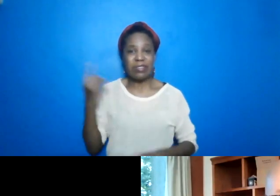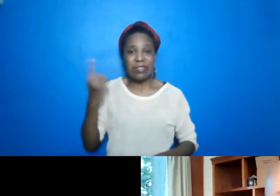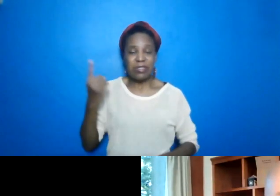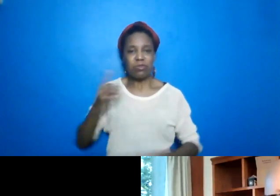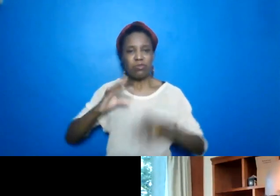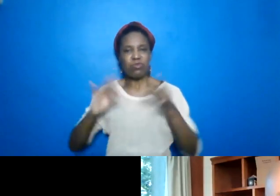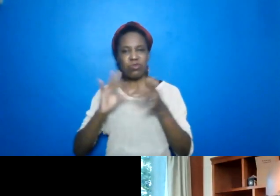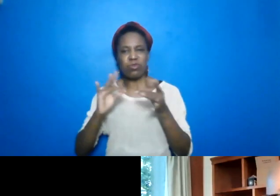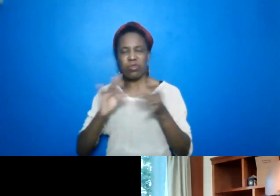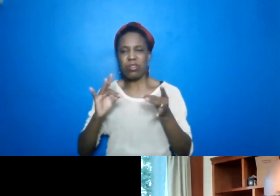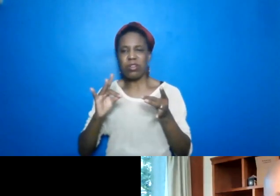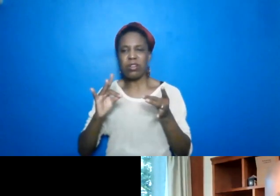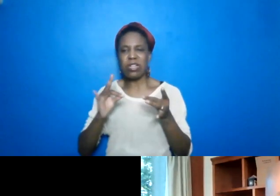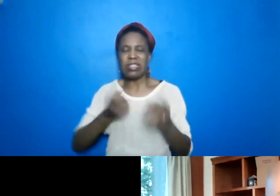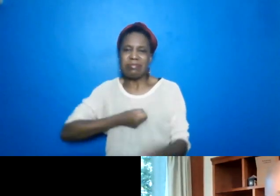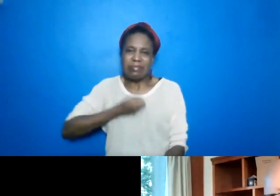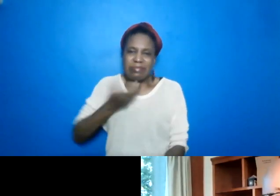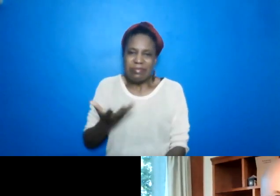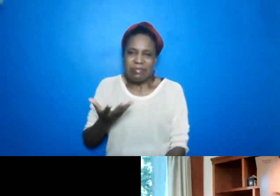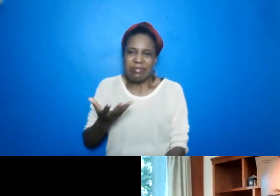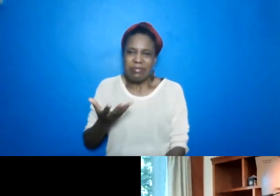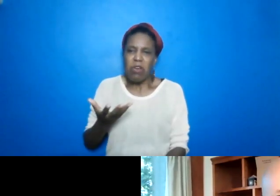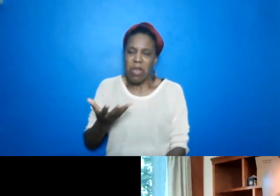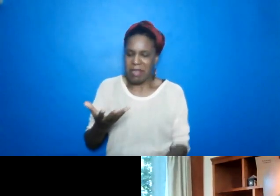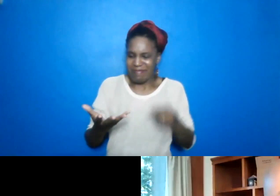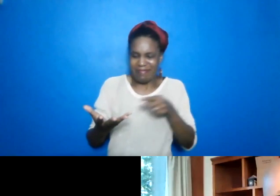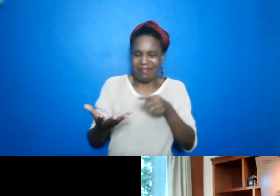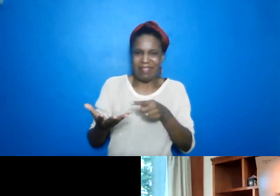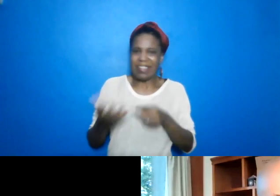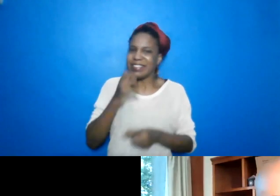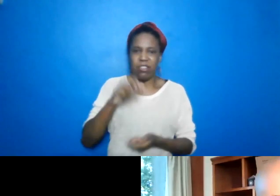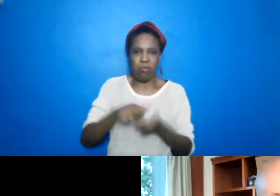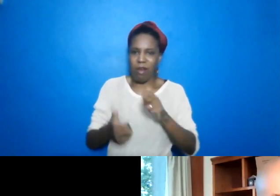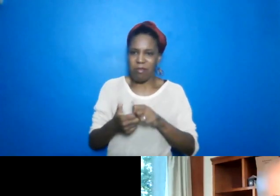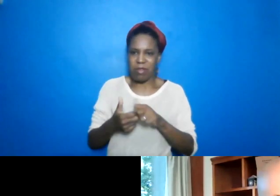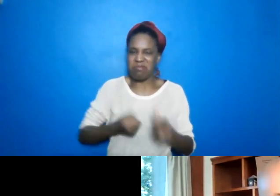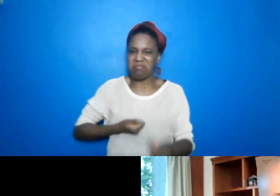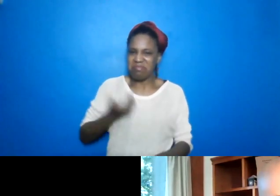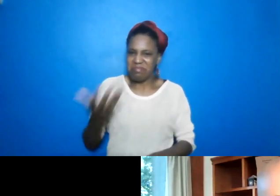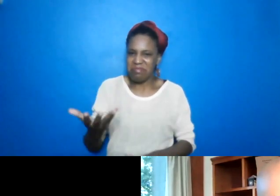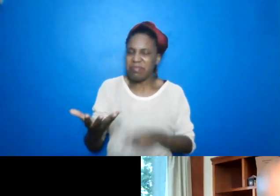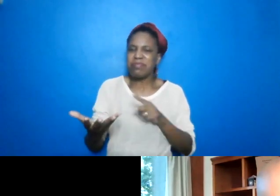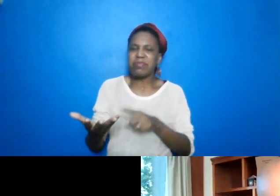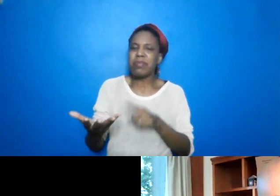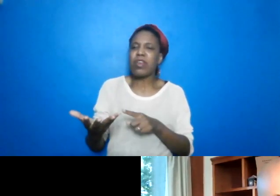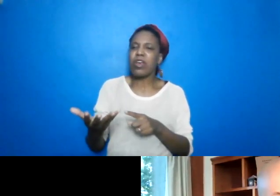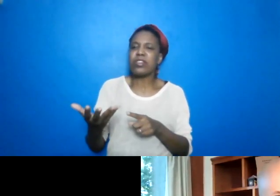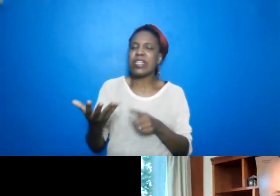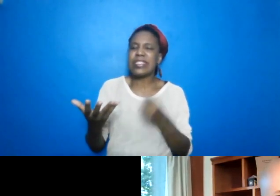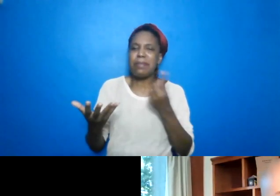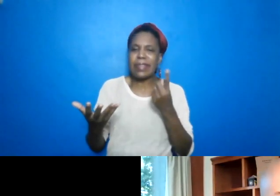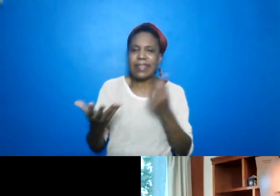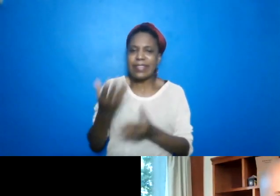for piece that's missing? What's the gap? What's absent but implicit in the way that you talk about this thing? When you say